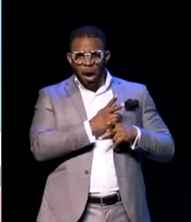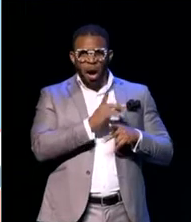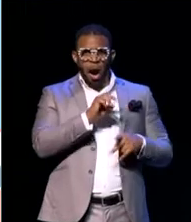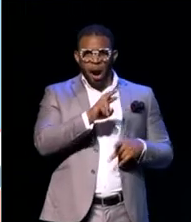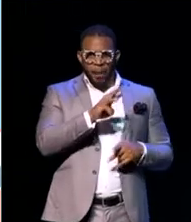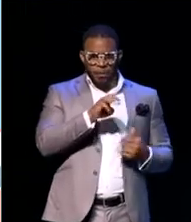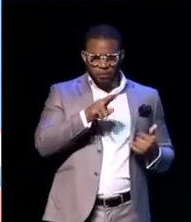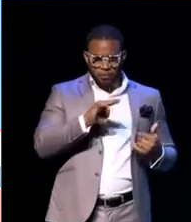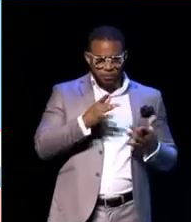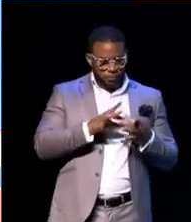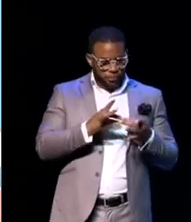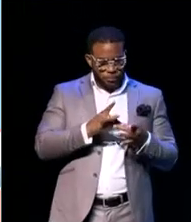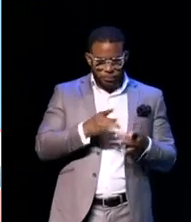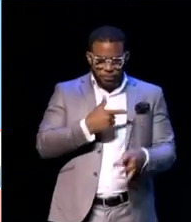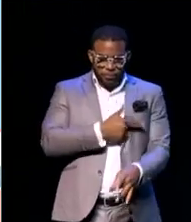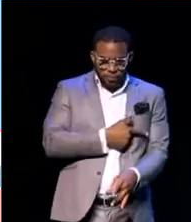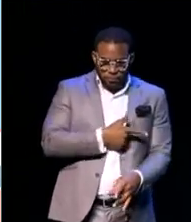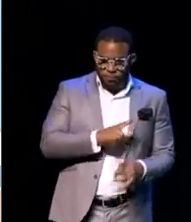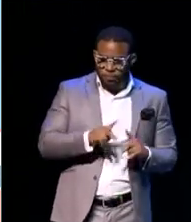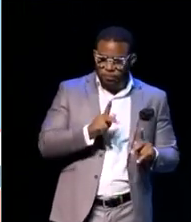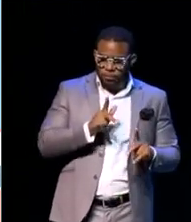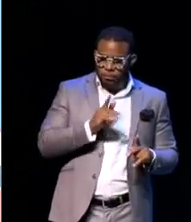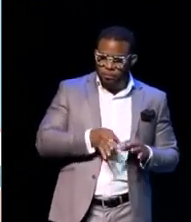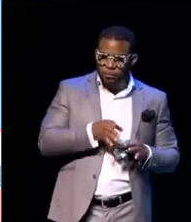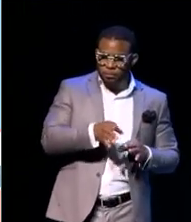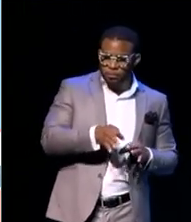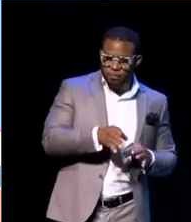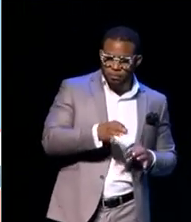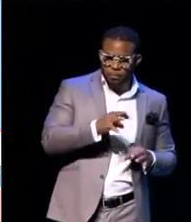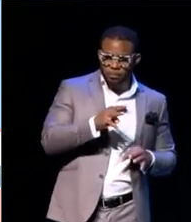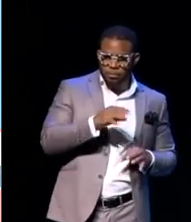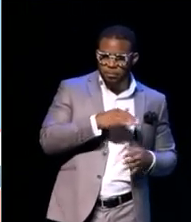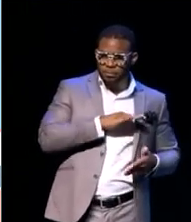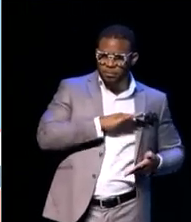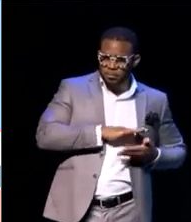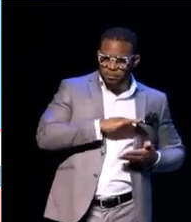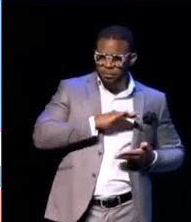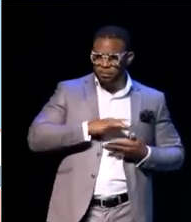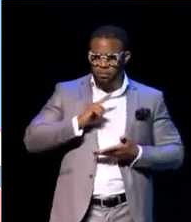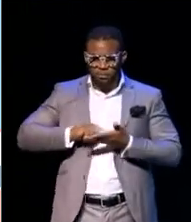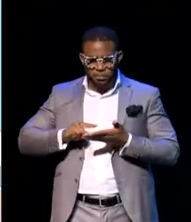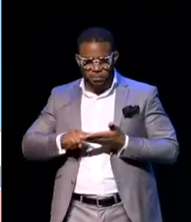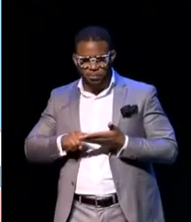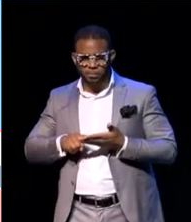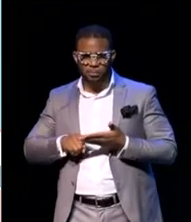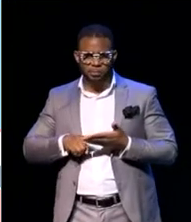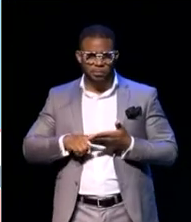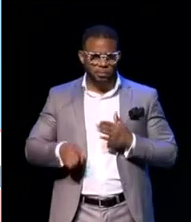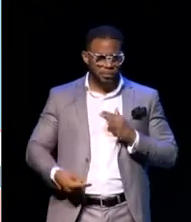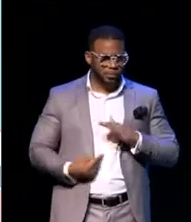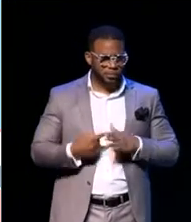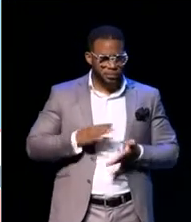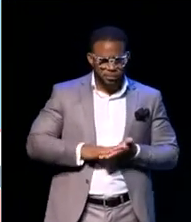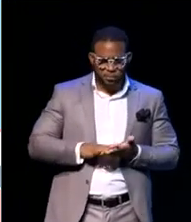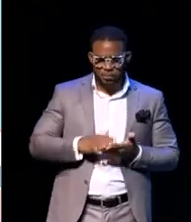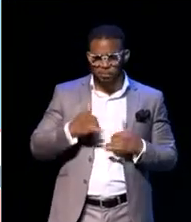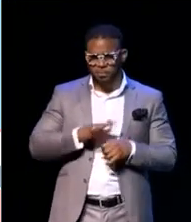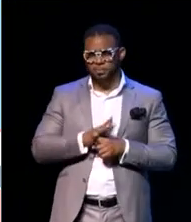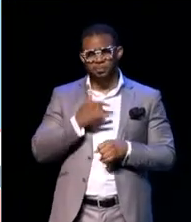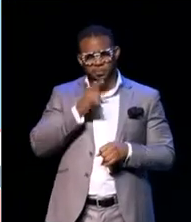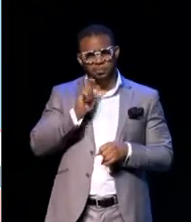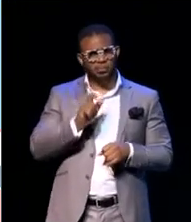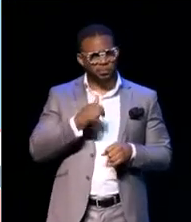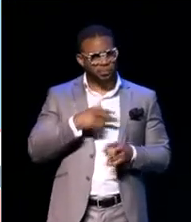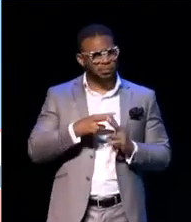Dr. Newman already mentioned the shots, but people were delaying mammograms and colonoscopies during the pandemic. And so we're